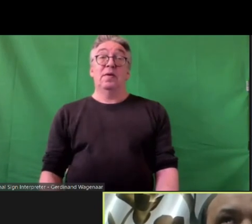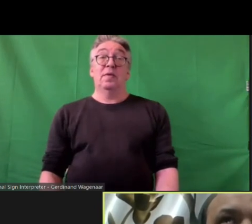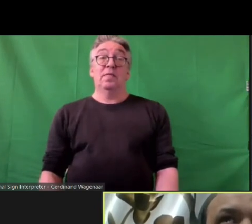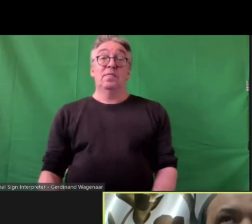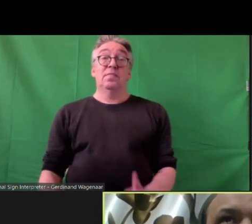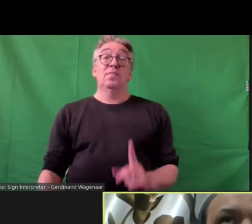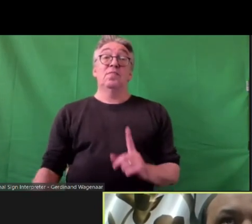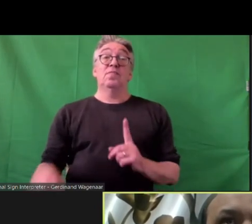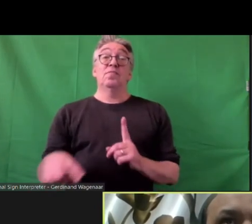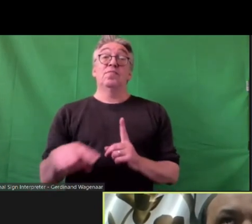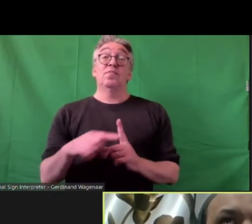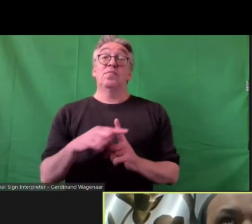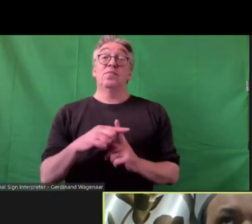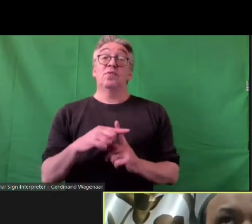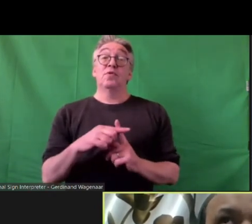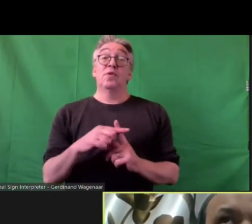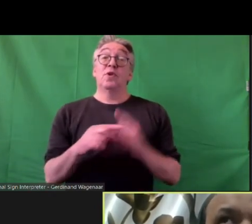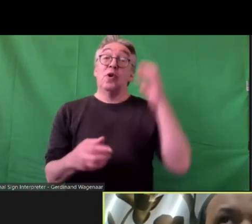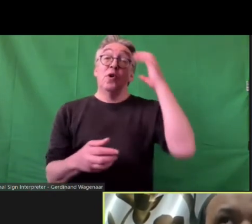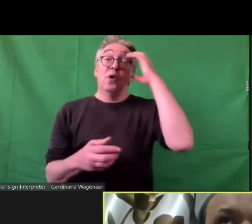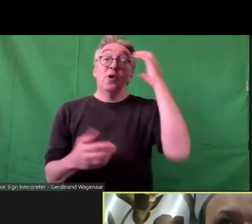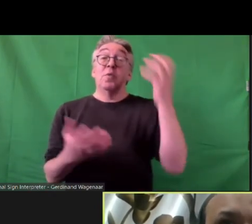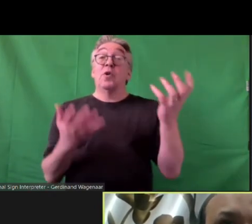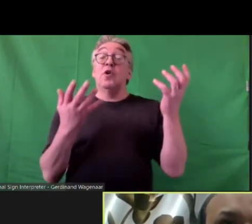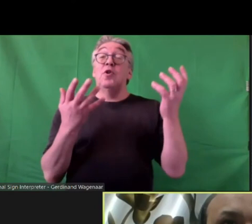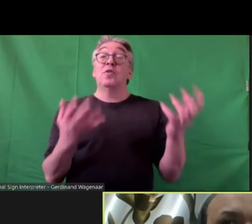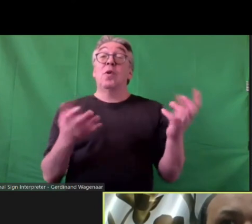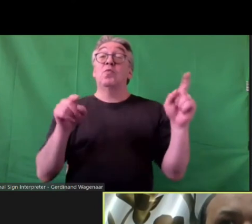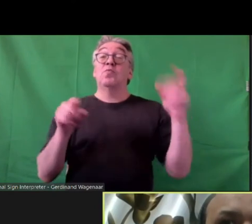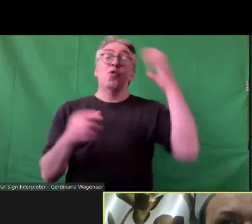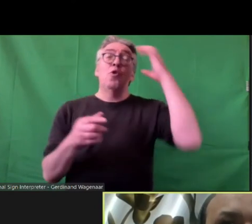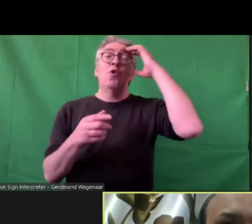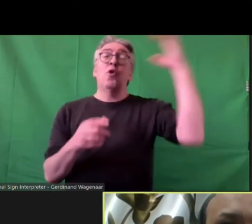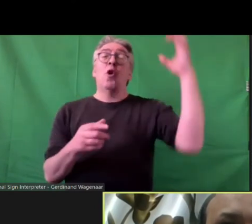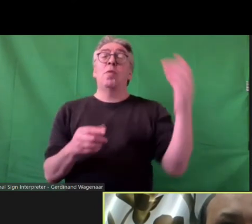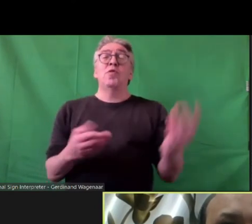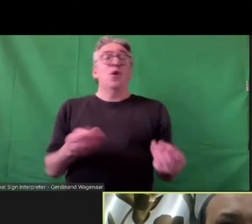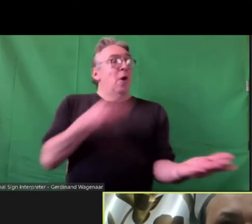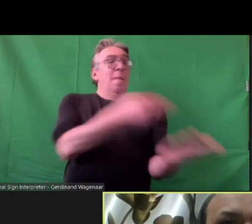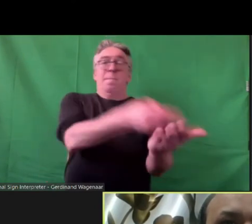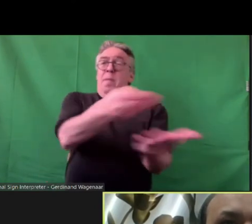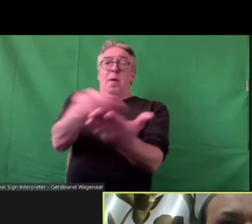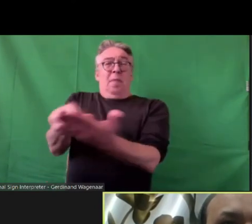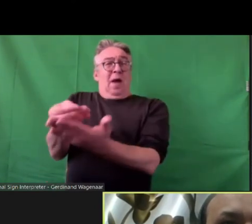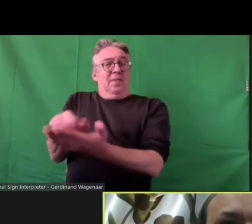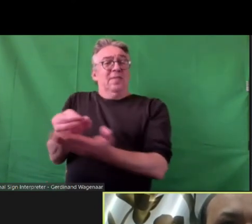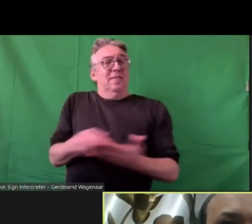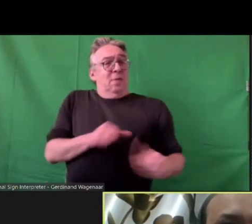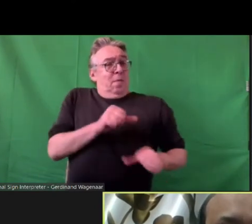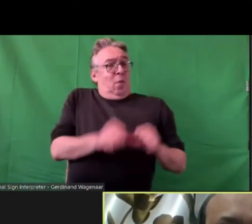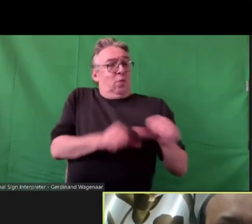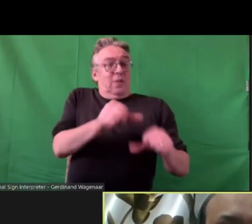are now added a clause in the procurement process that their all web and application